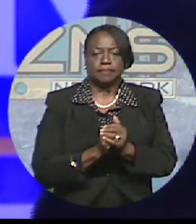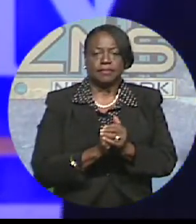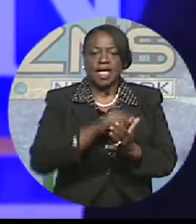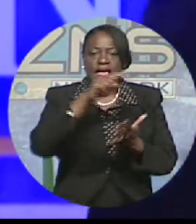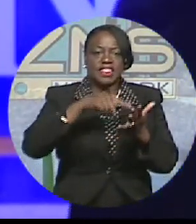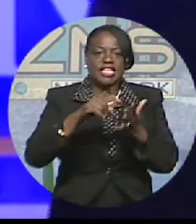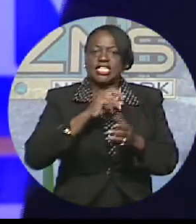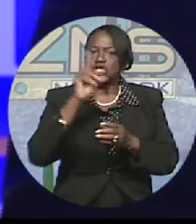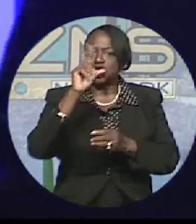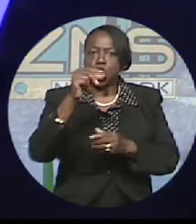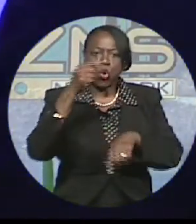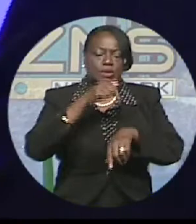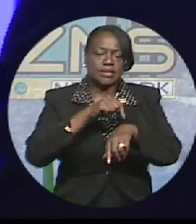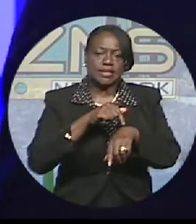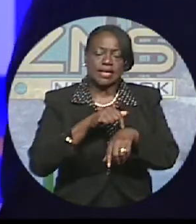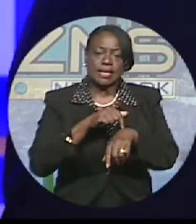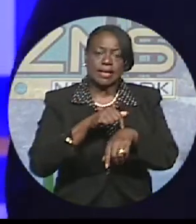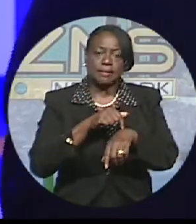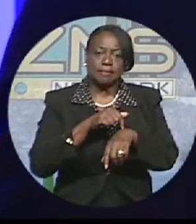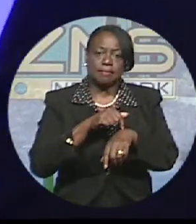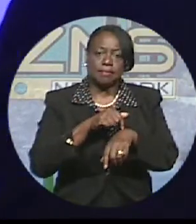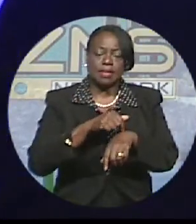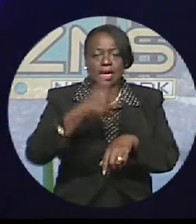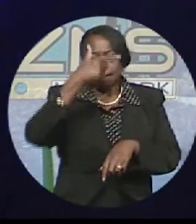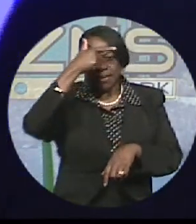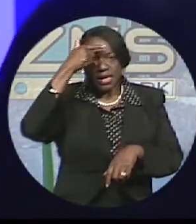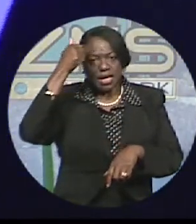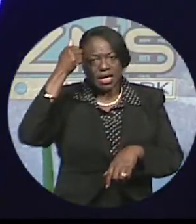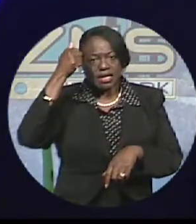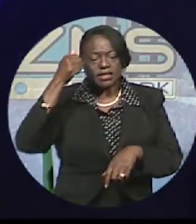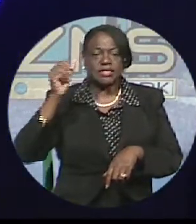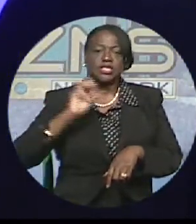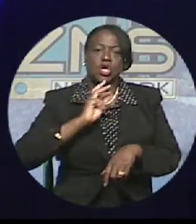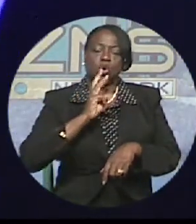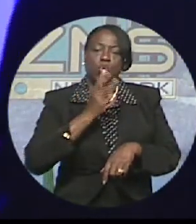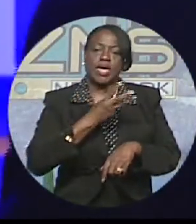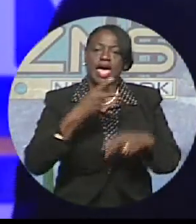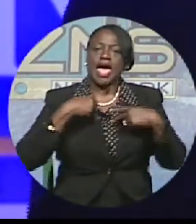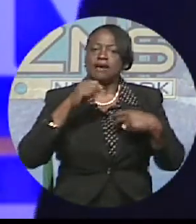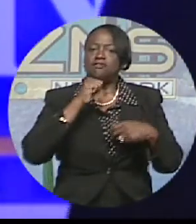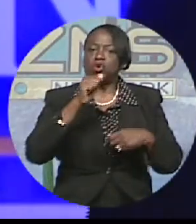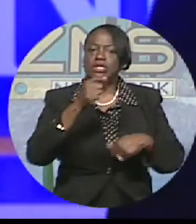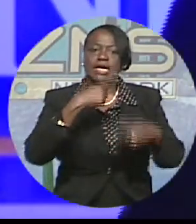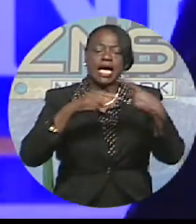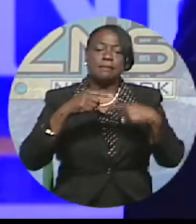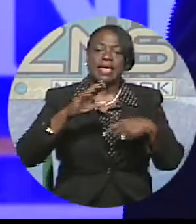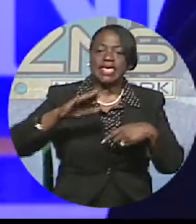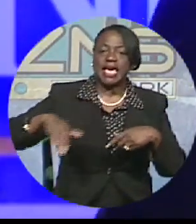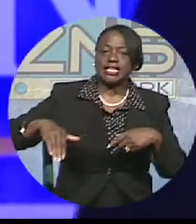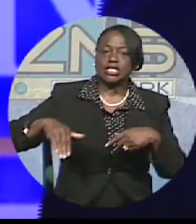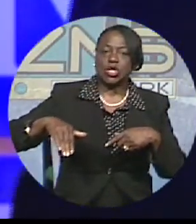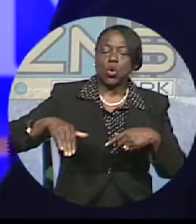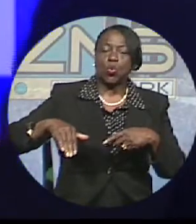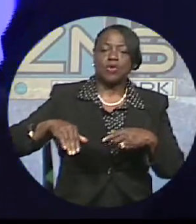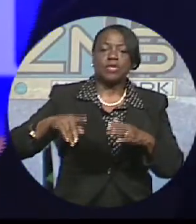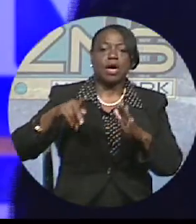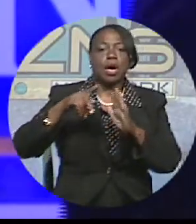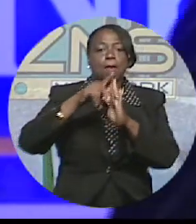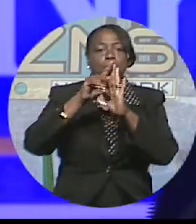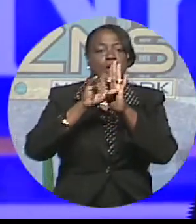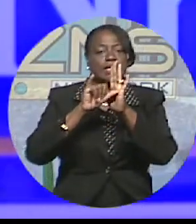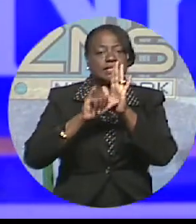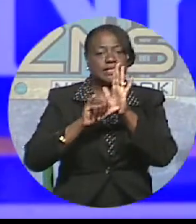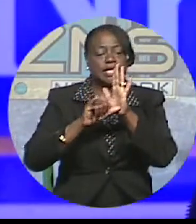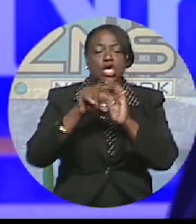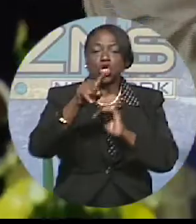This is no time, because we haven't come yet with the particular policy you wanted to see to say, oh,